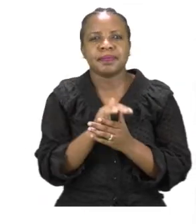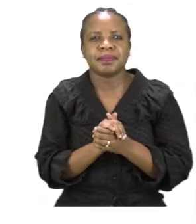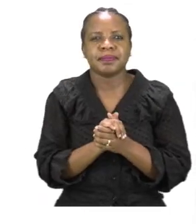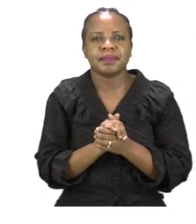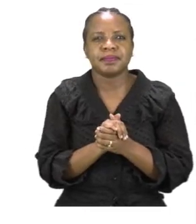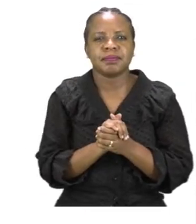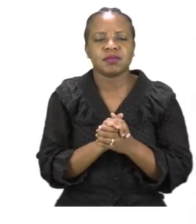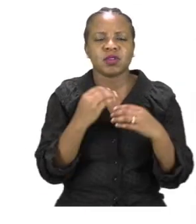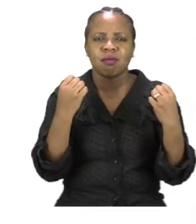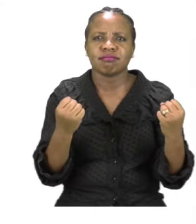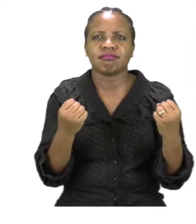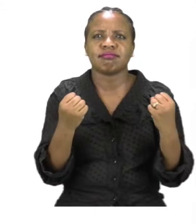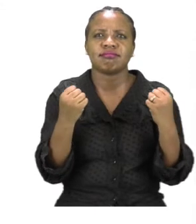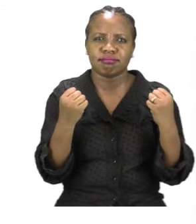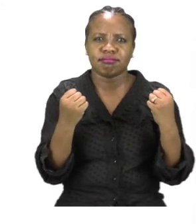courage,